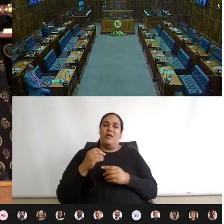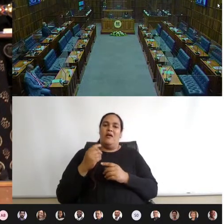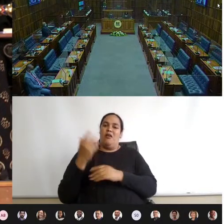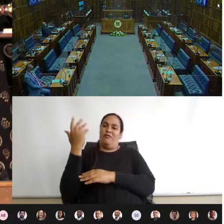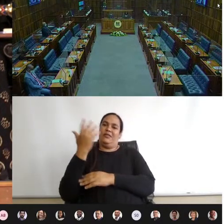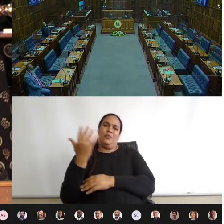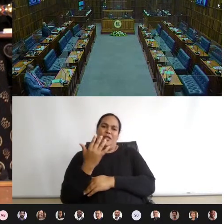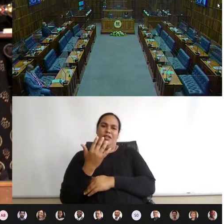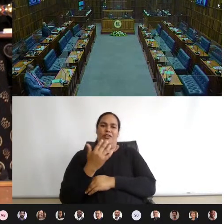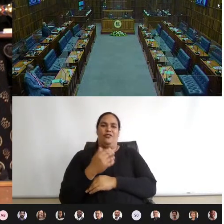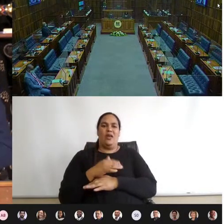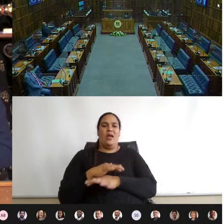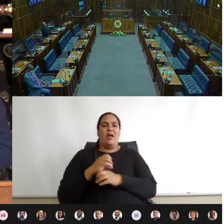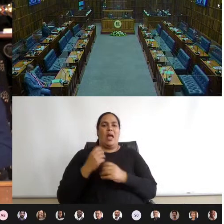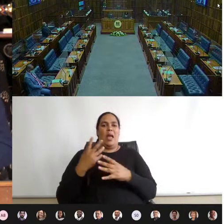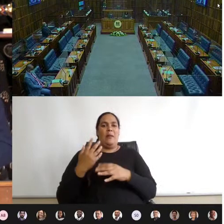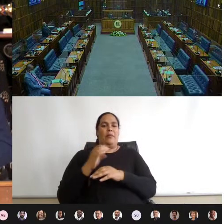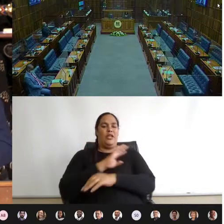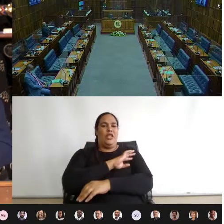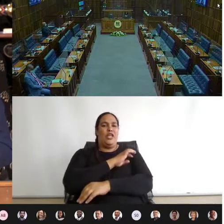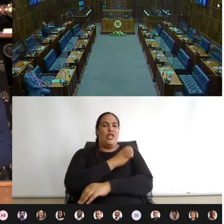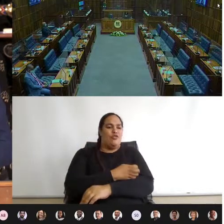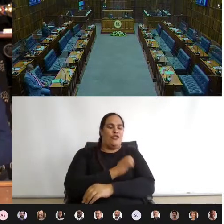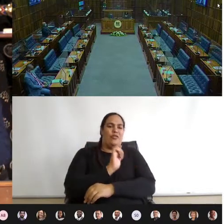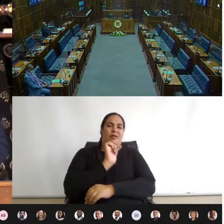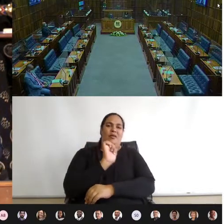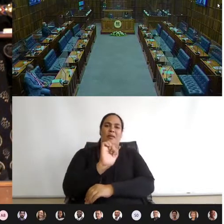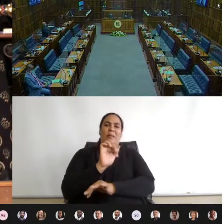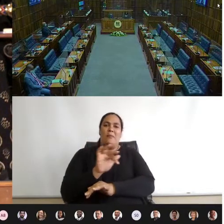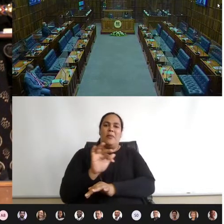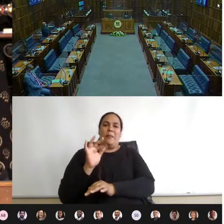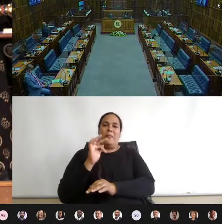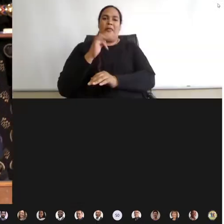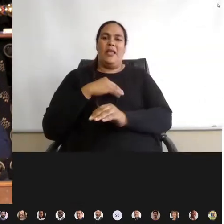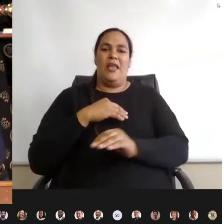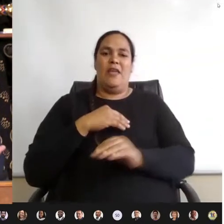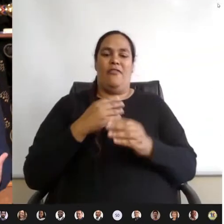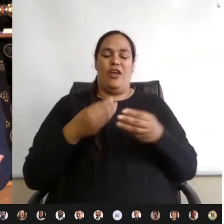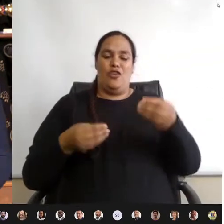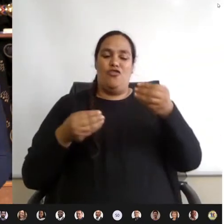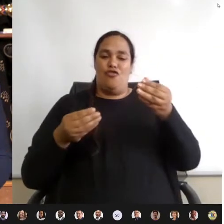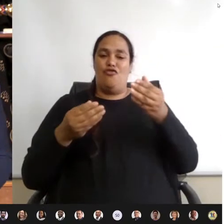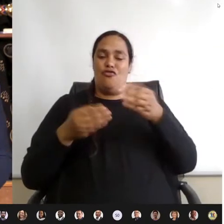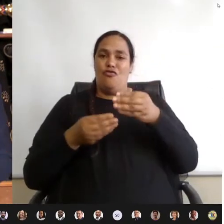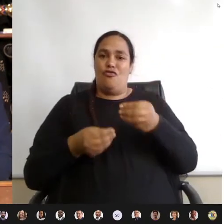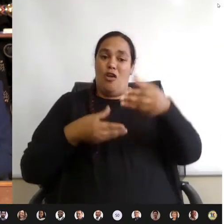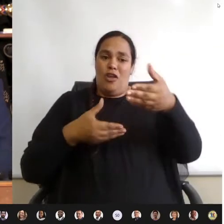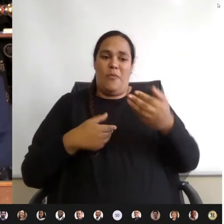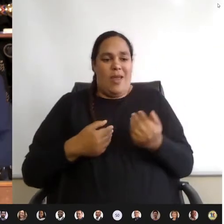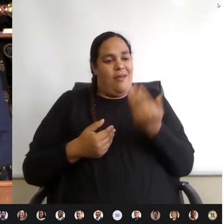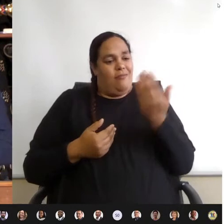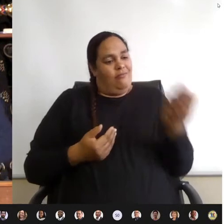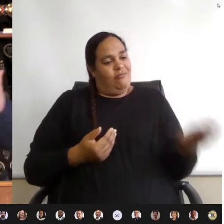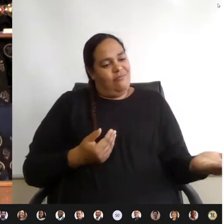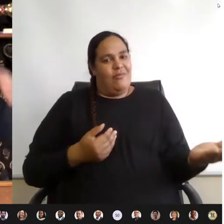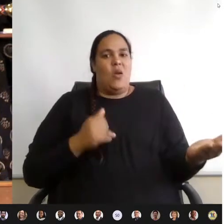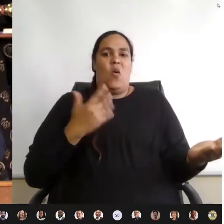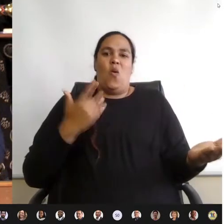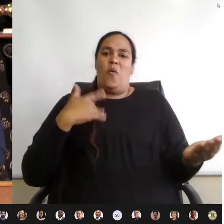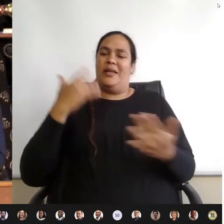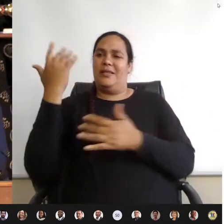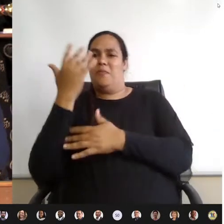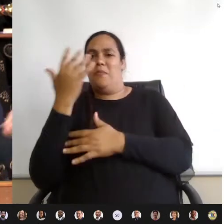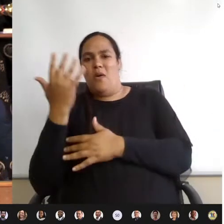speech, how much energy was put into whether I tabled a document and what I spoke to, and whether it